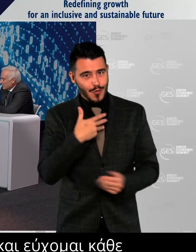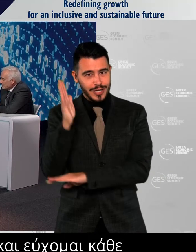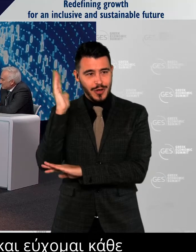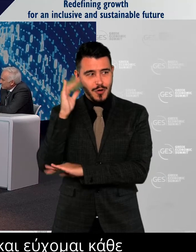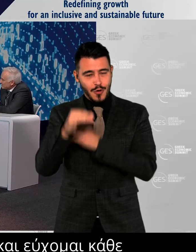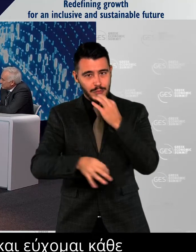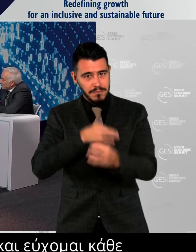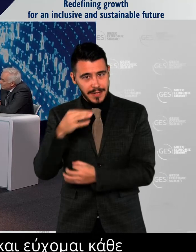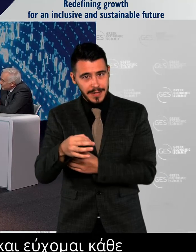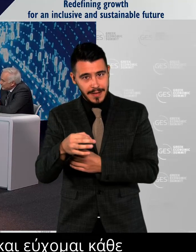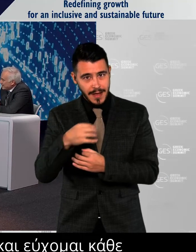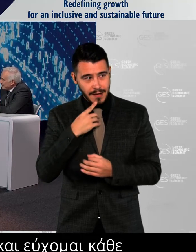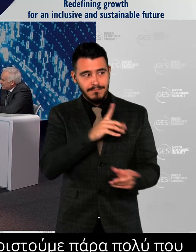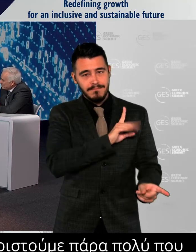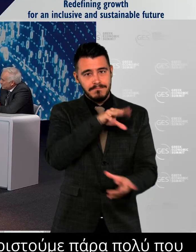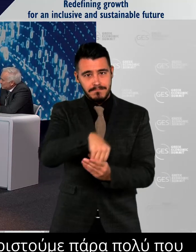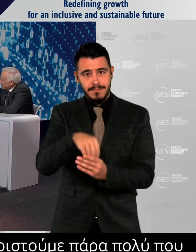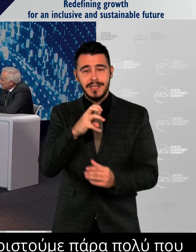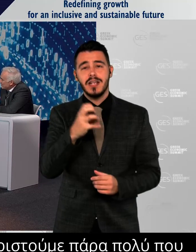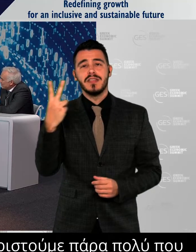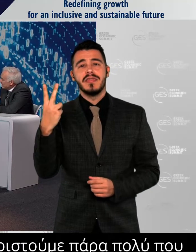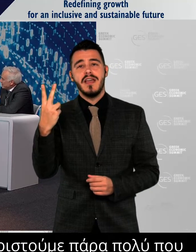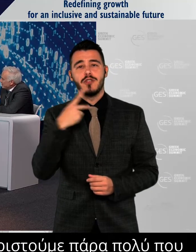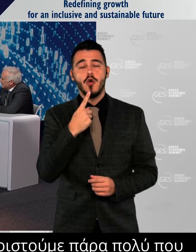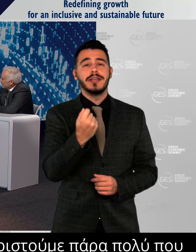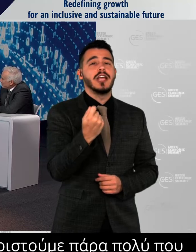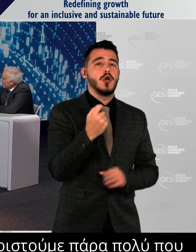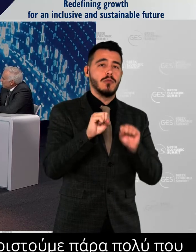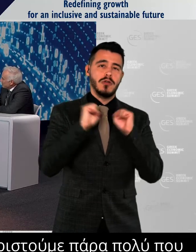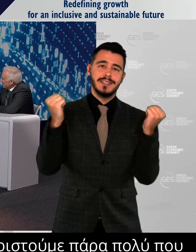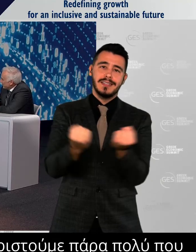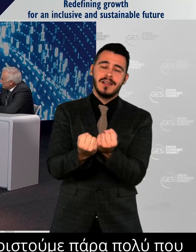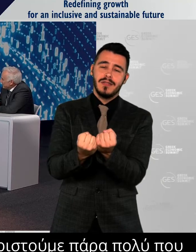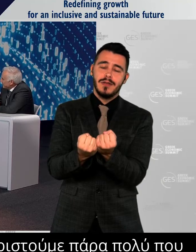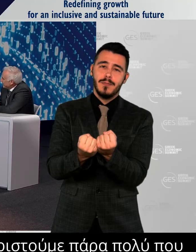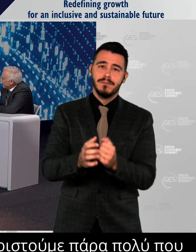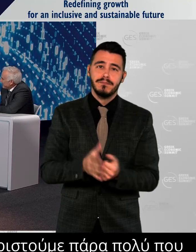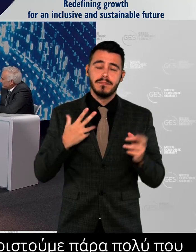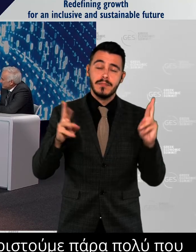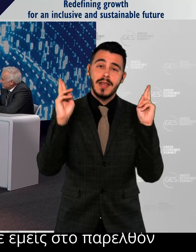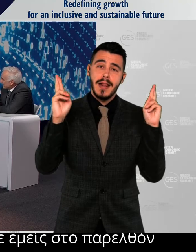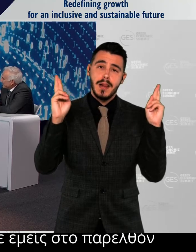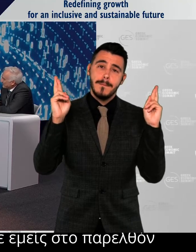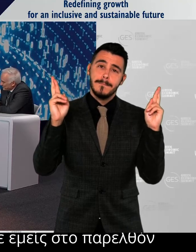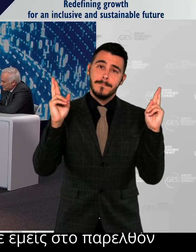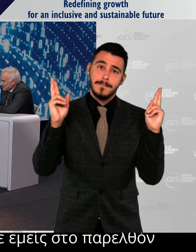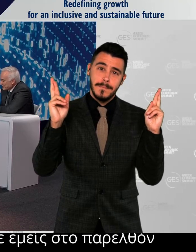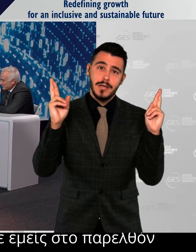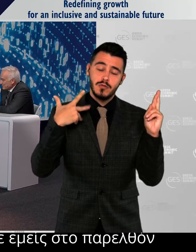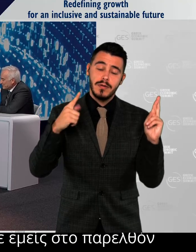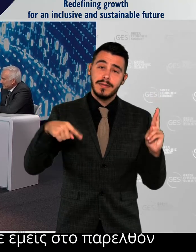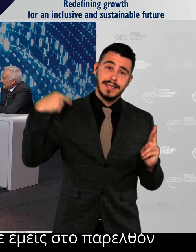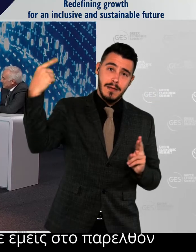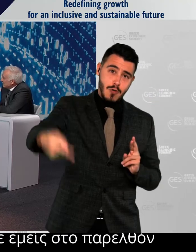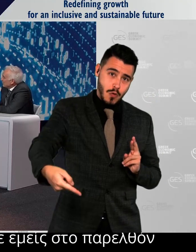Greek Economic Summit. Hopefully, as you mentioned at the beginning, next time to have you in live here and having this wonderful conversation